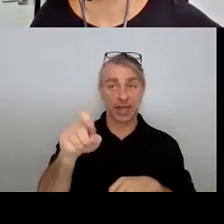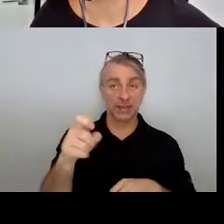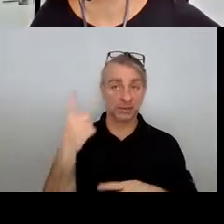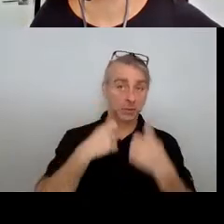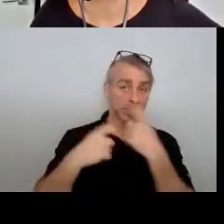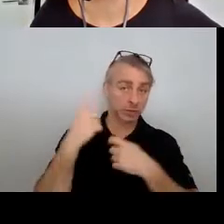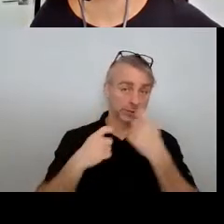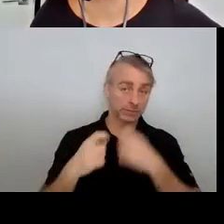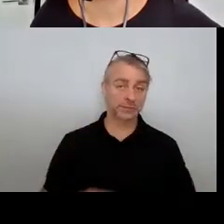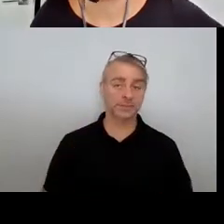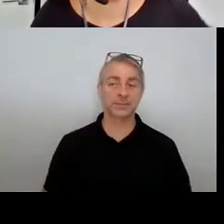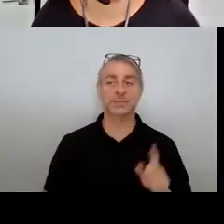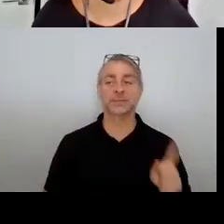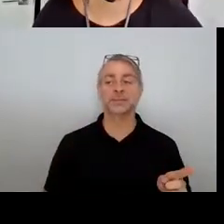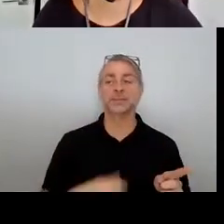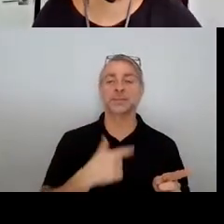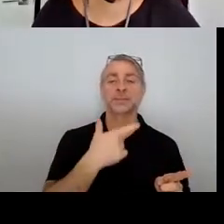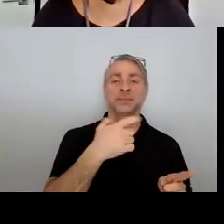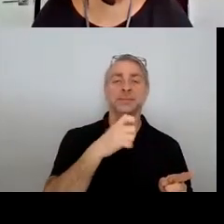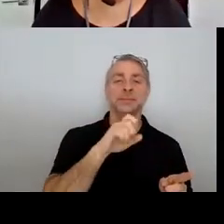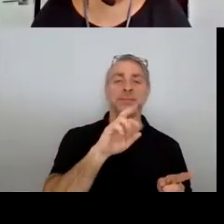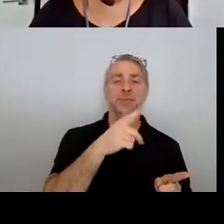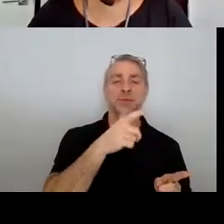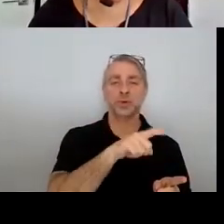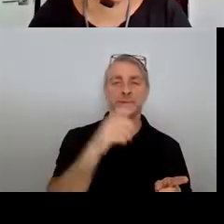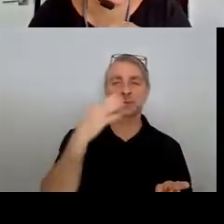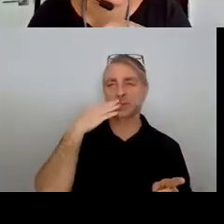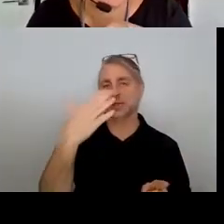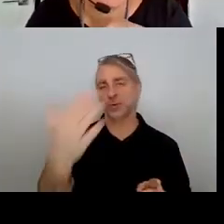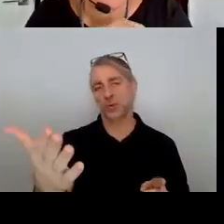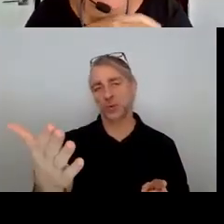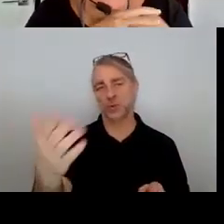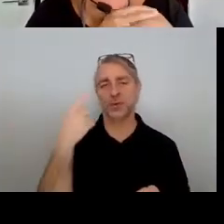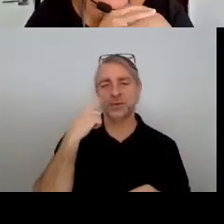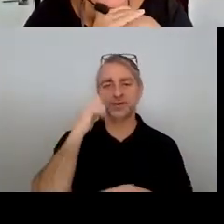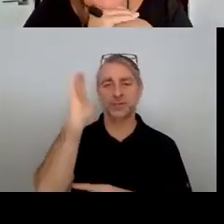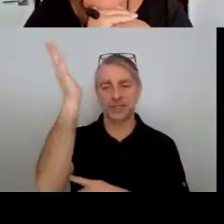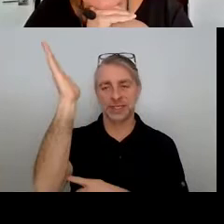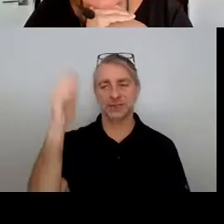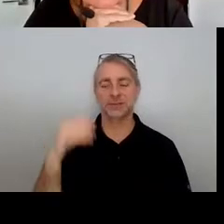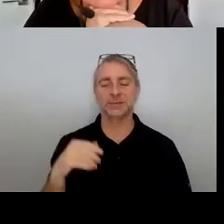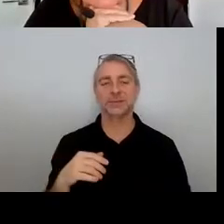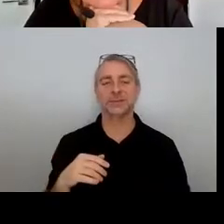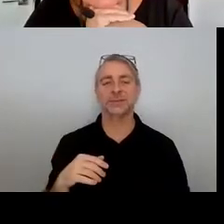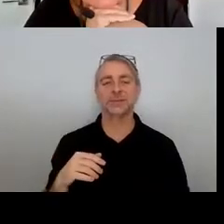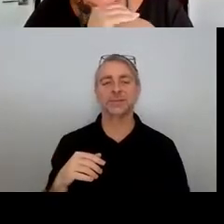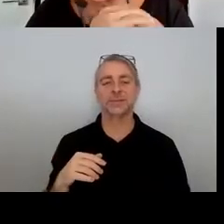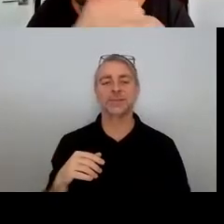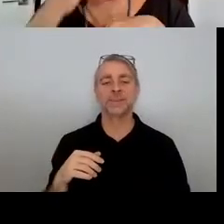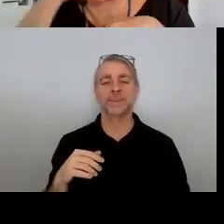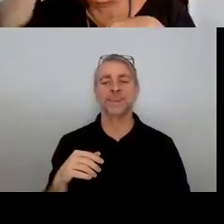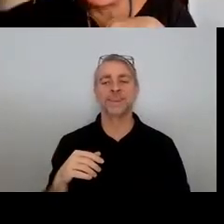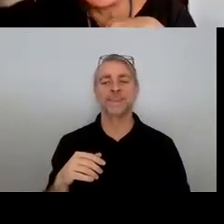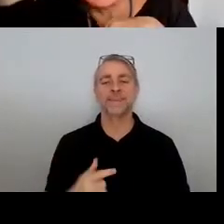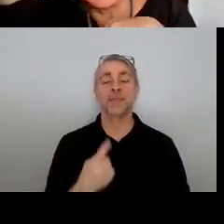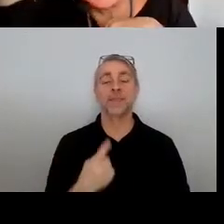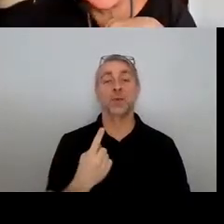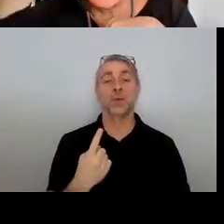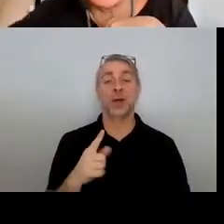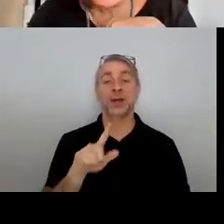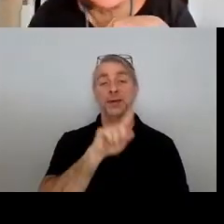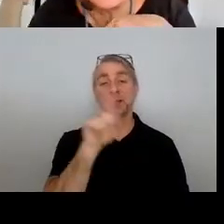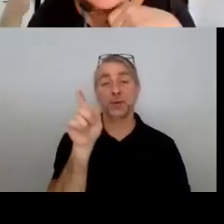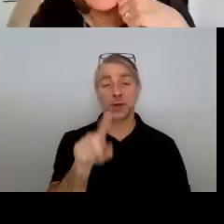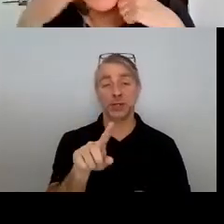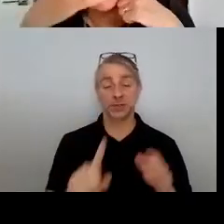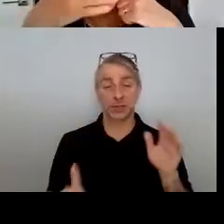much, Terri. That was a great presentation. One of the things that's come as questions seems here is,